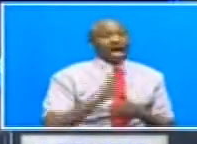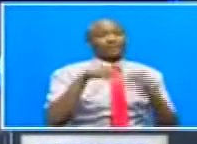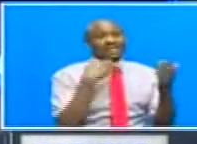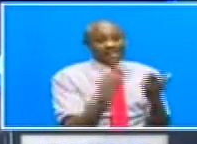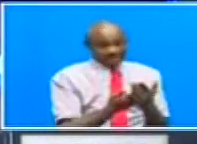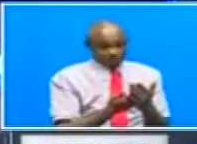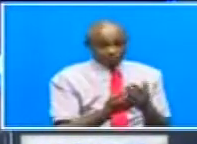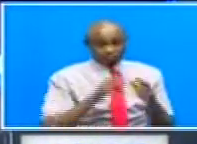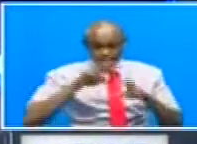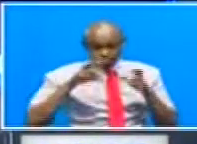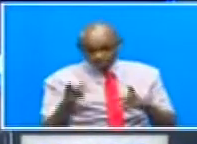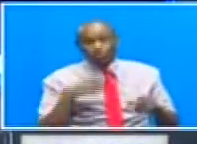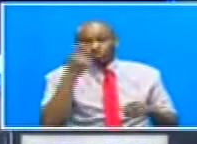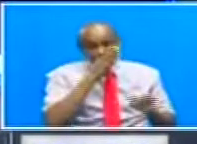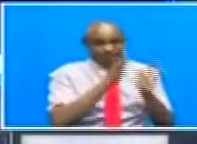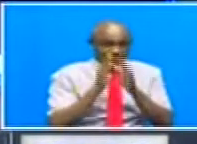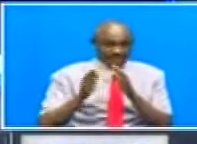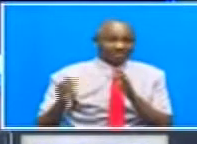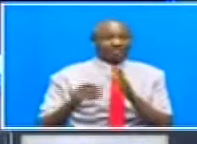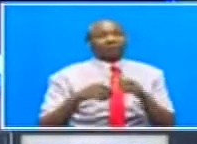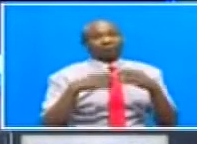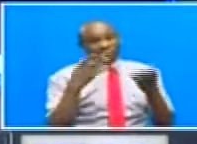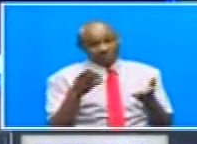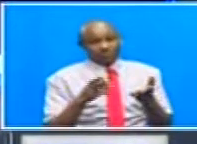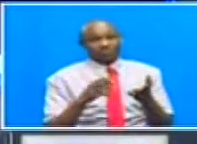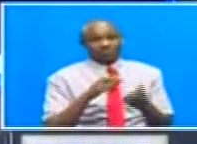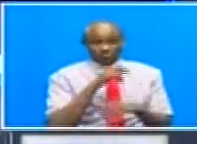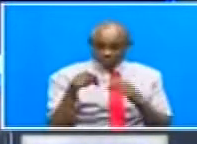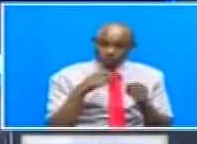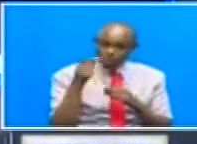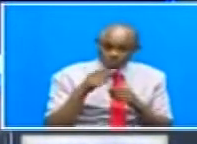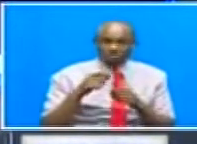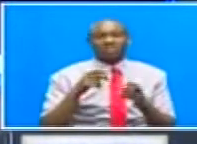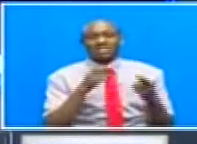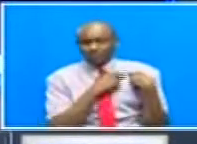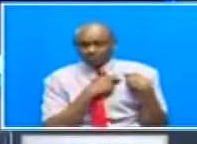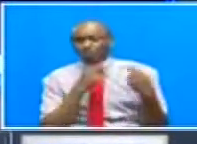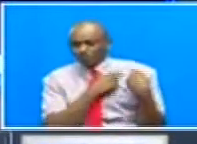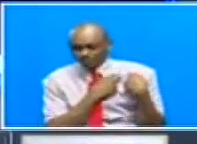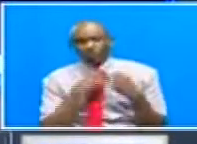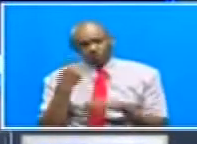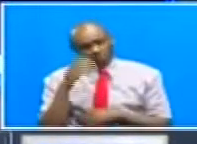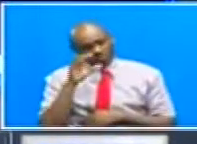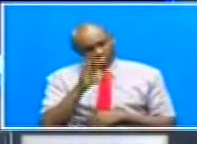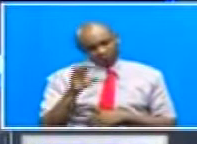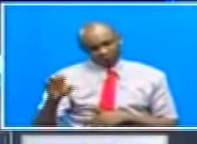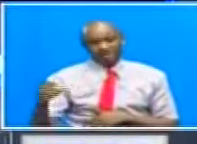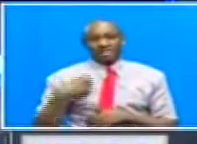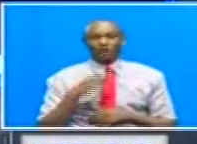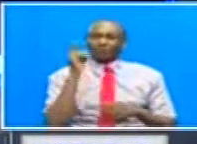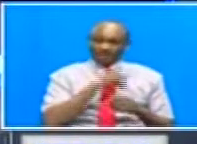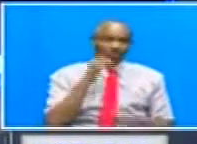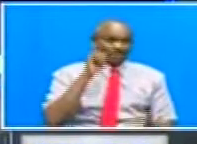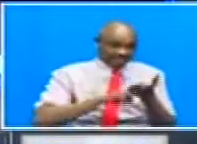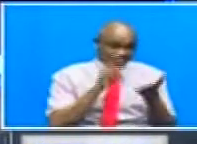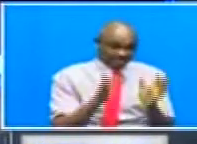is then submitted, who prepares the leases, in which case is the National Land Commission, mm-hmm, and from there on it is submitted to the ministry to the